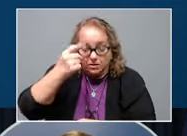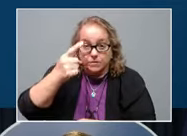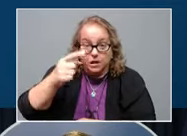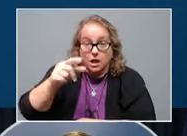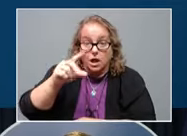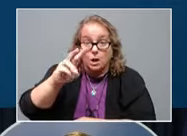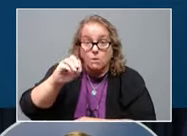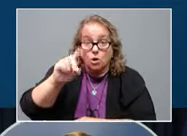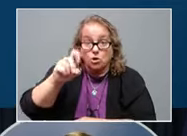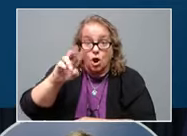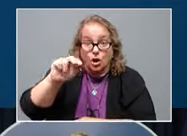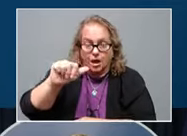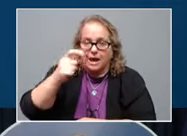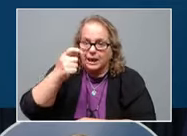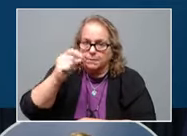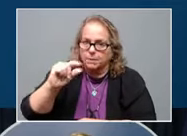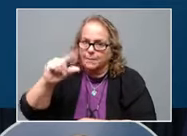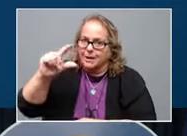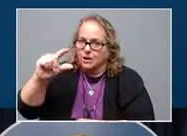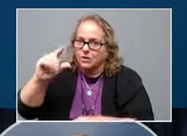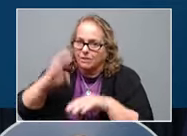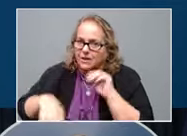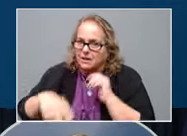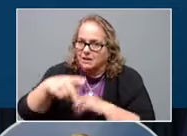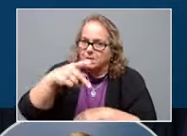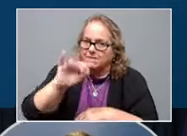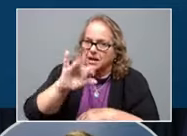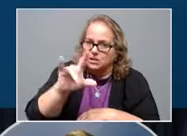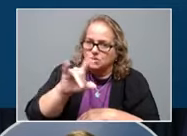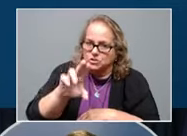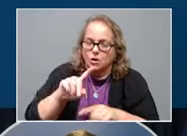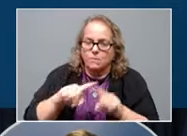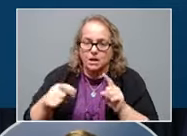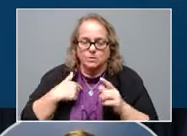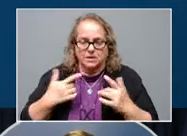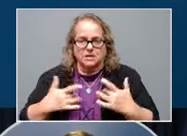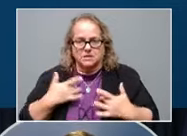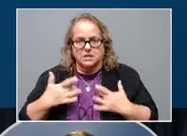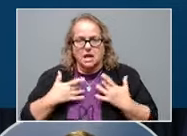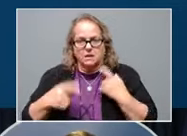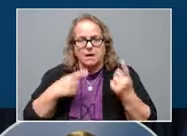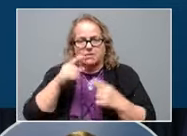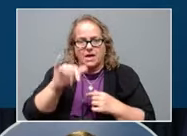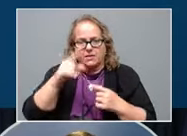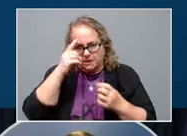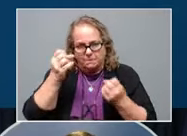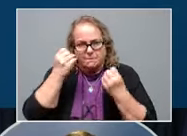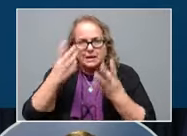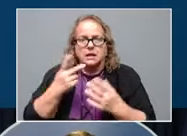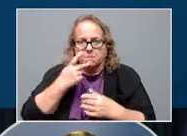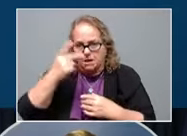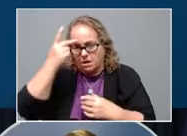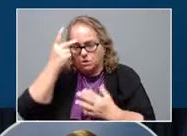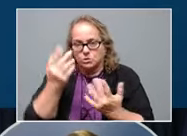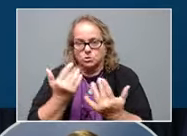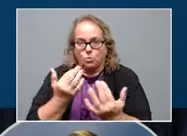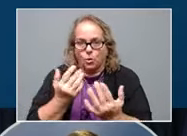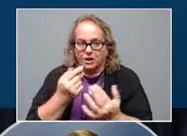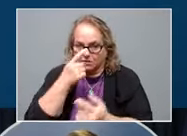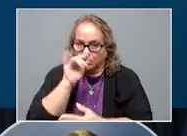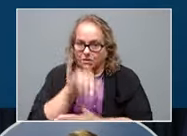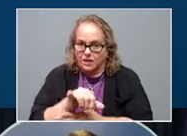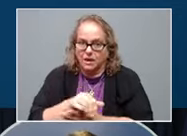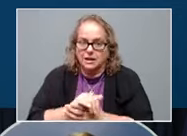Very excited about it. I think a lot of parents have been waiting for it. And I think it is a key